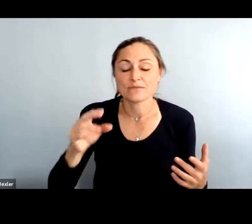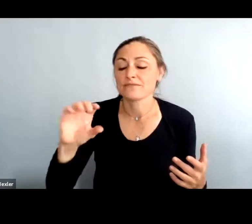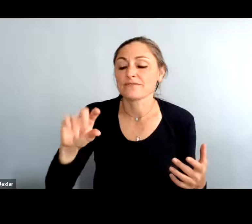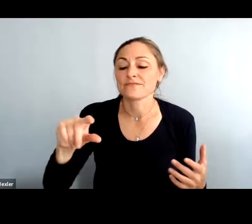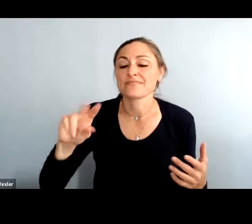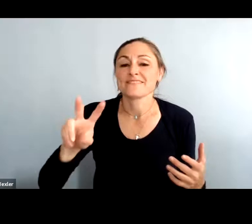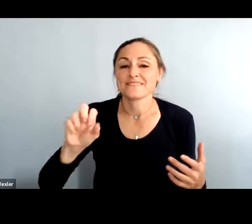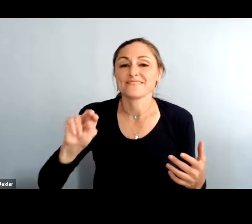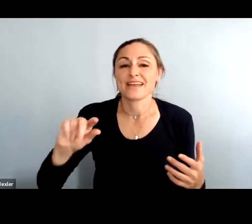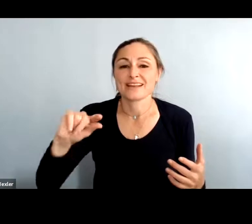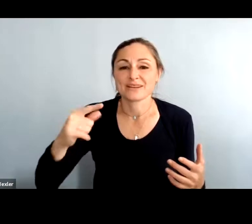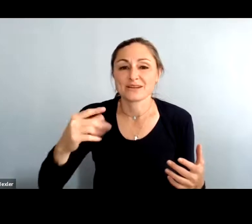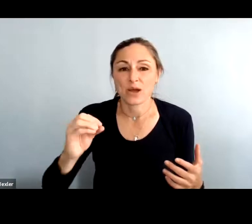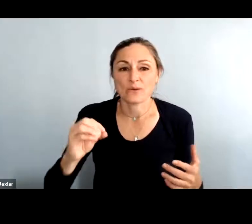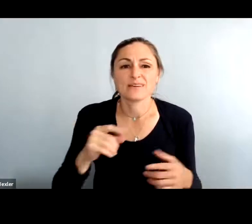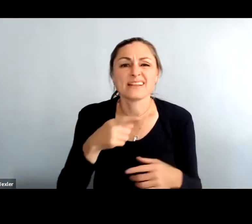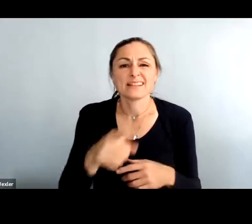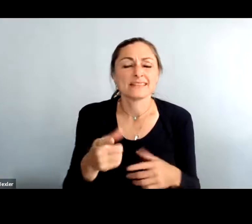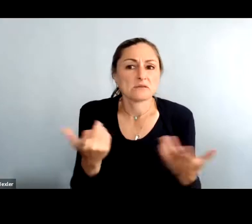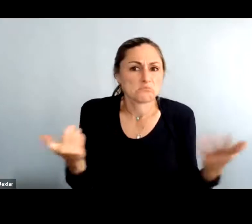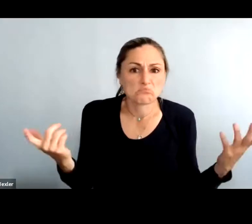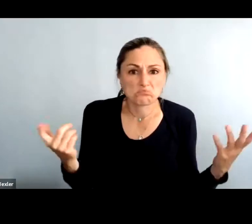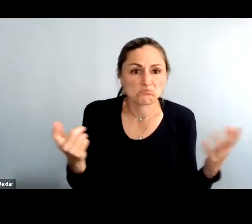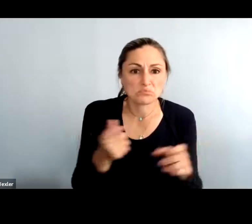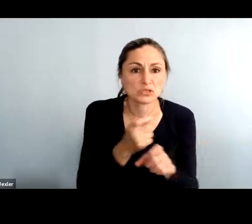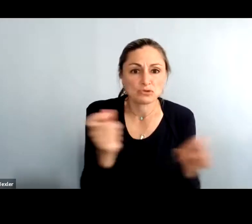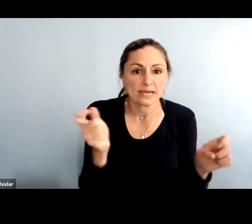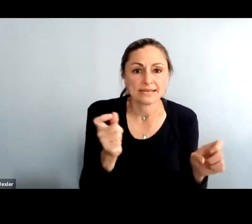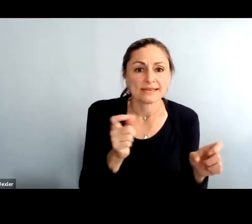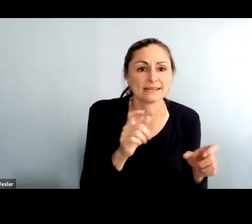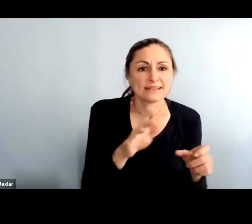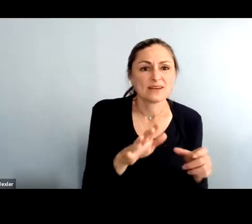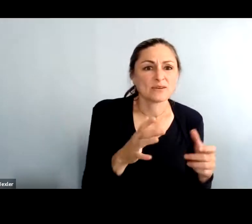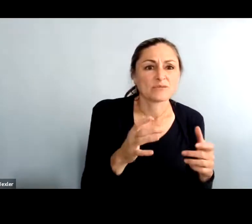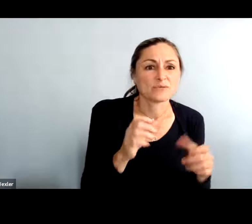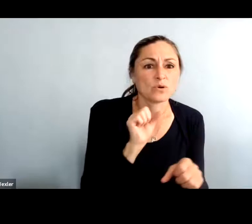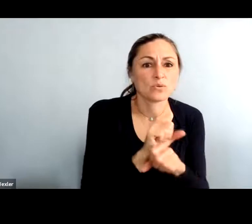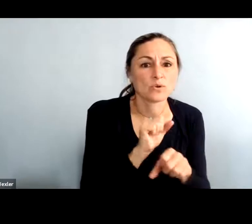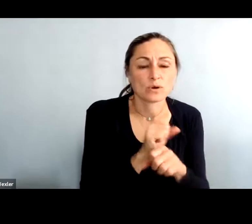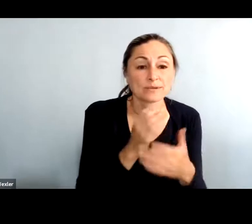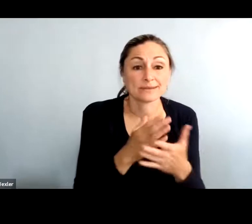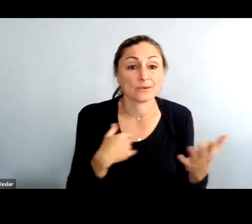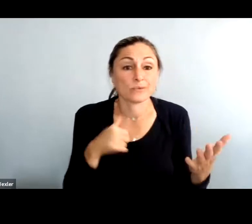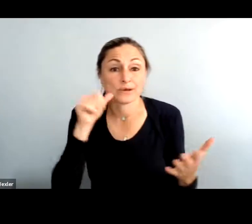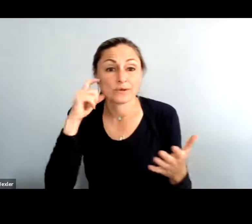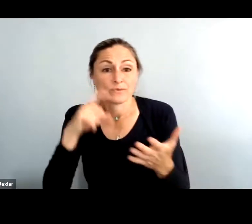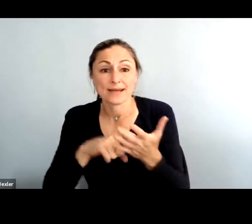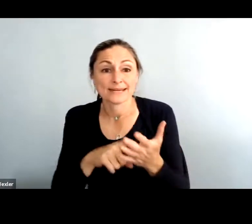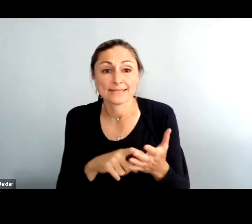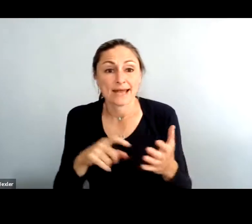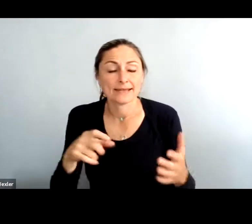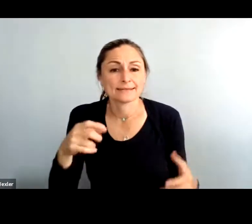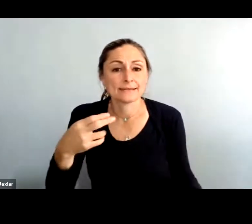disability as an impediment to their work. We do not recognize Milton's sonnet on his